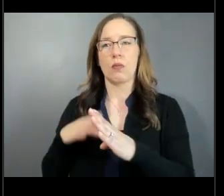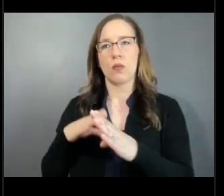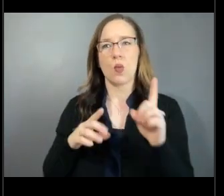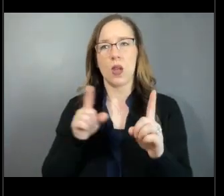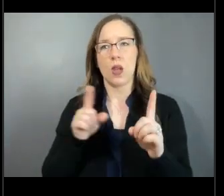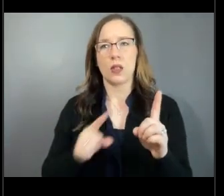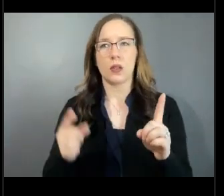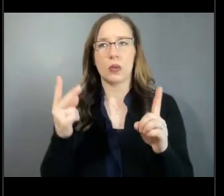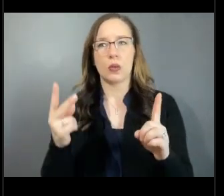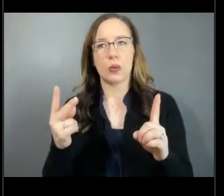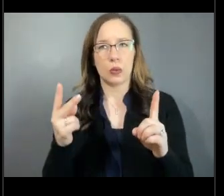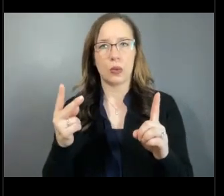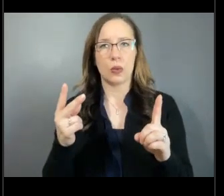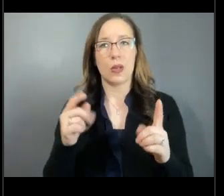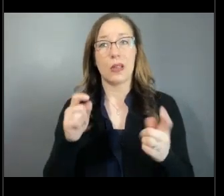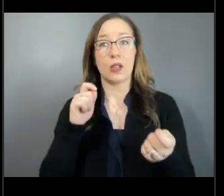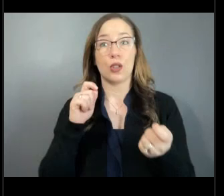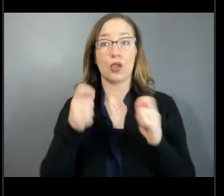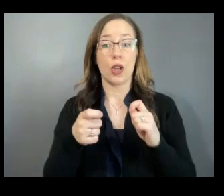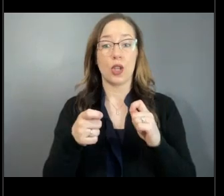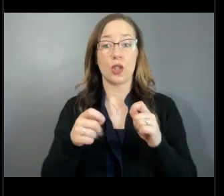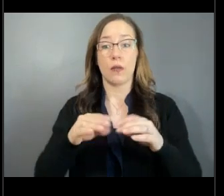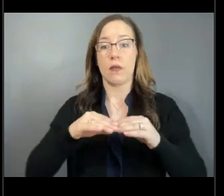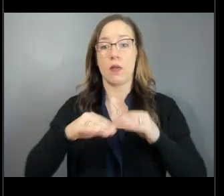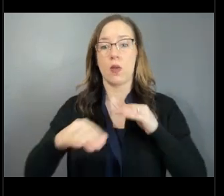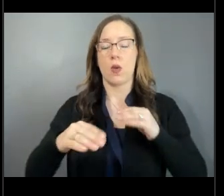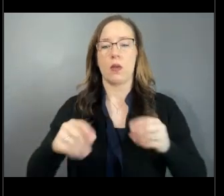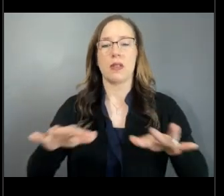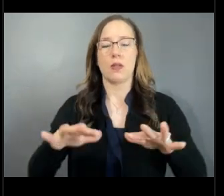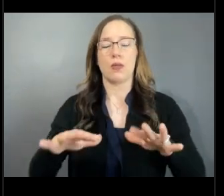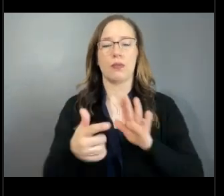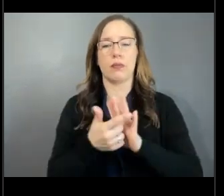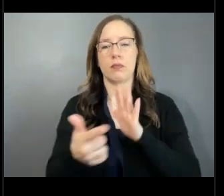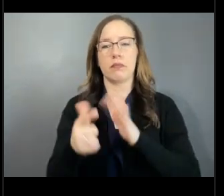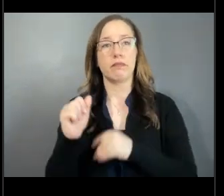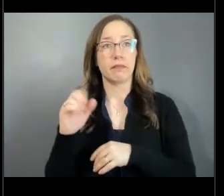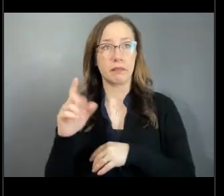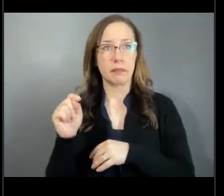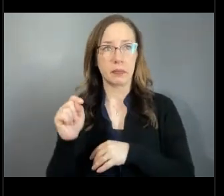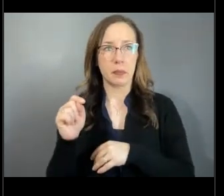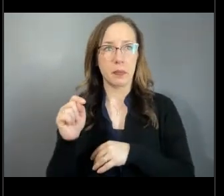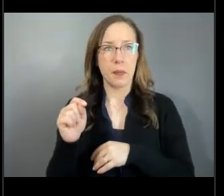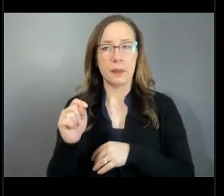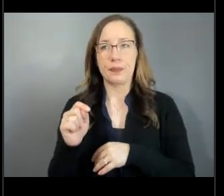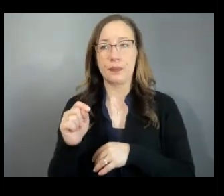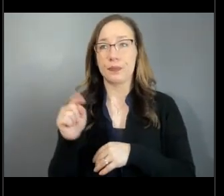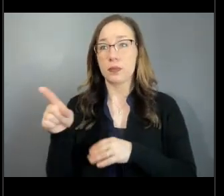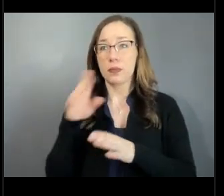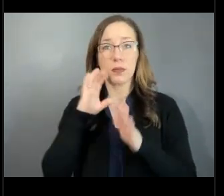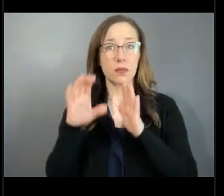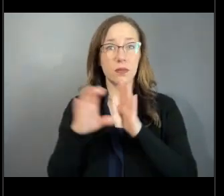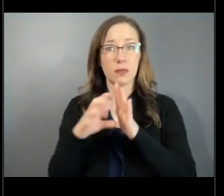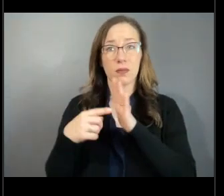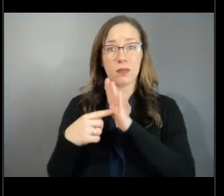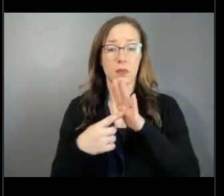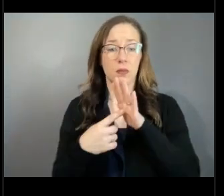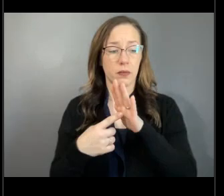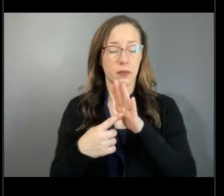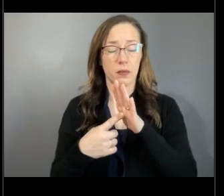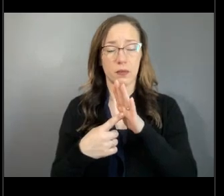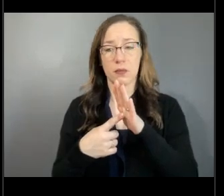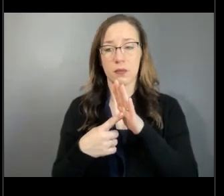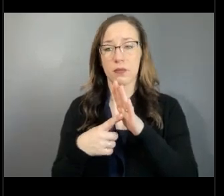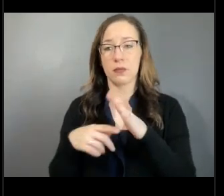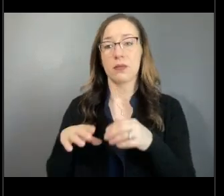change in flooring material, this violates the act. The picture shows a vertical floor level